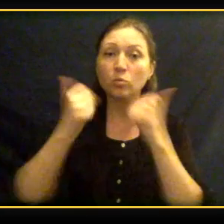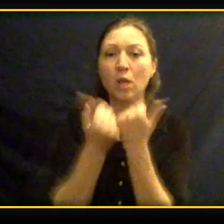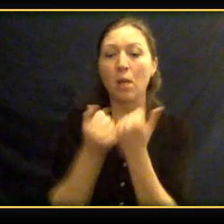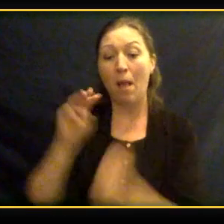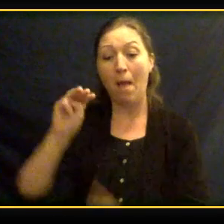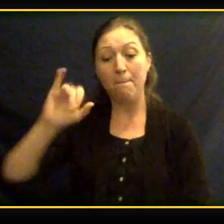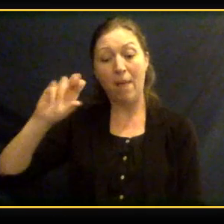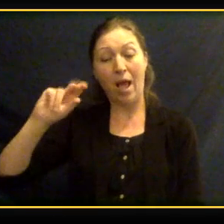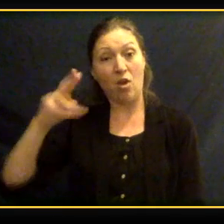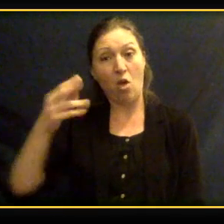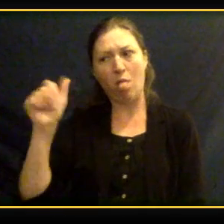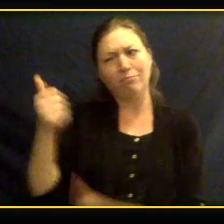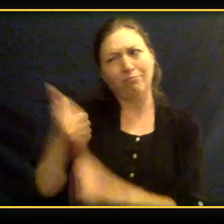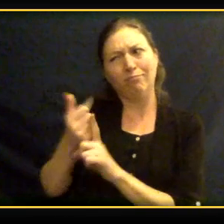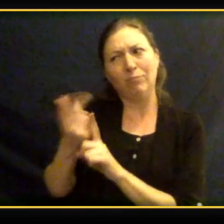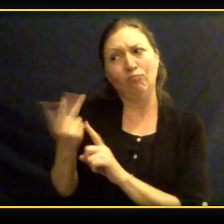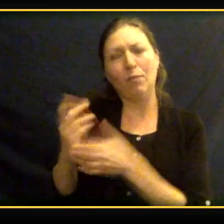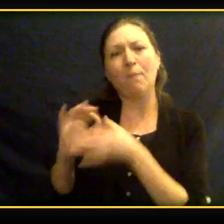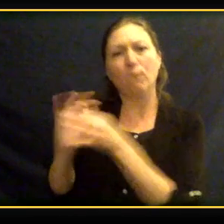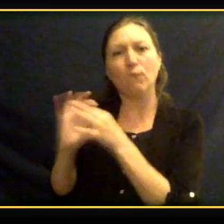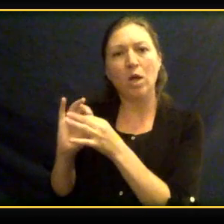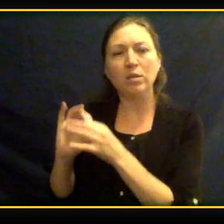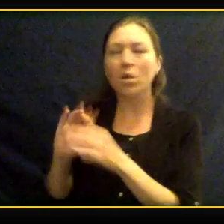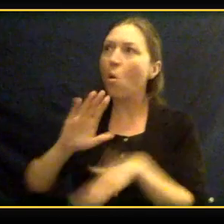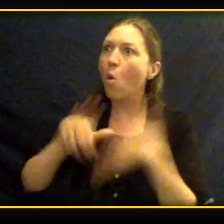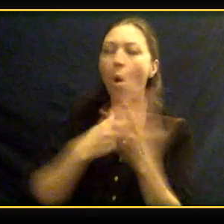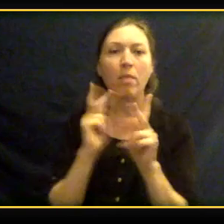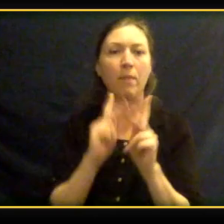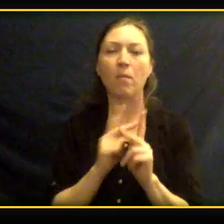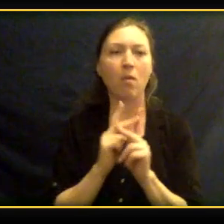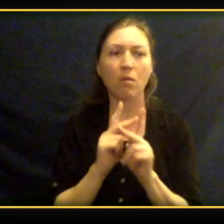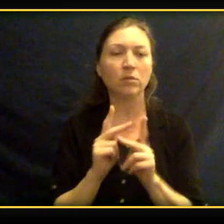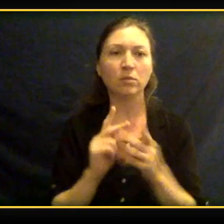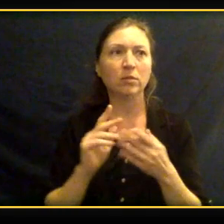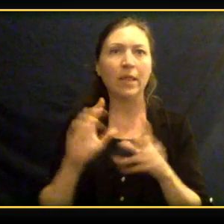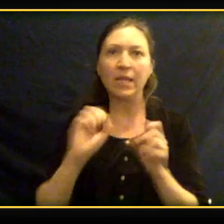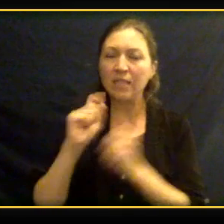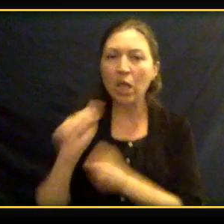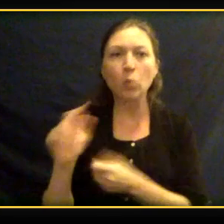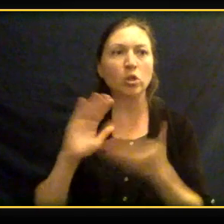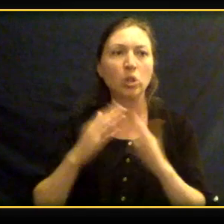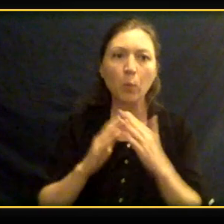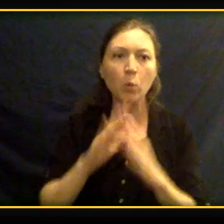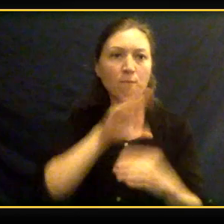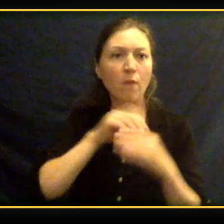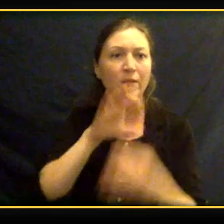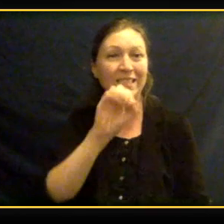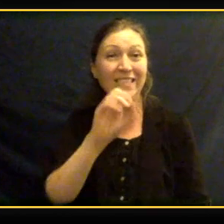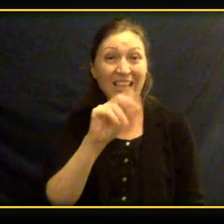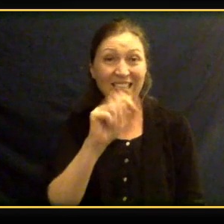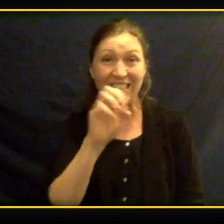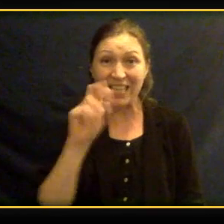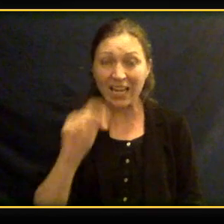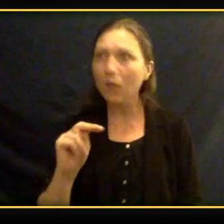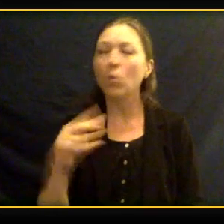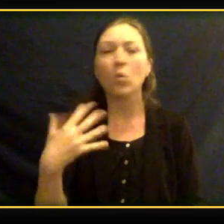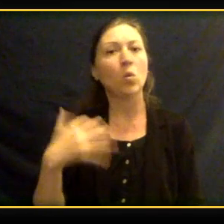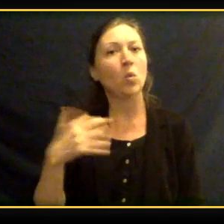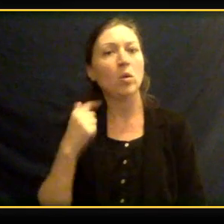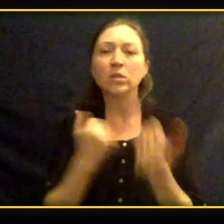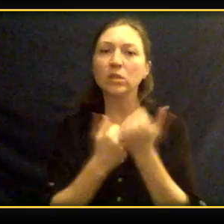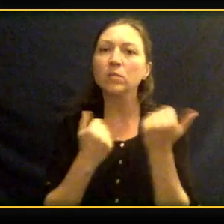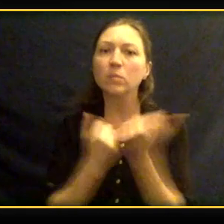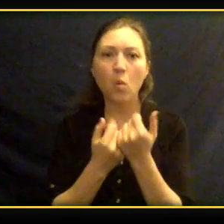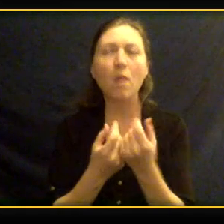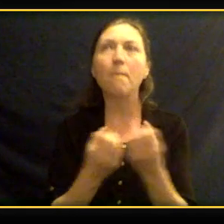and all the people at Centene do so much in the St. Louis community in support of worthy causes, and we're very appreciative of their support